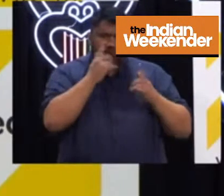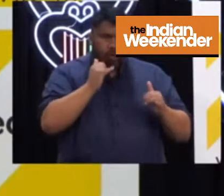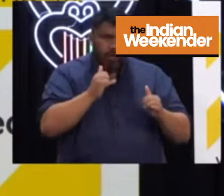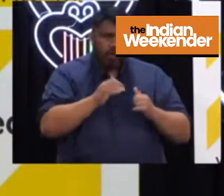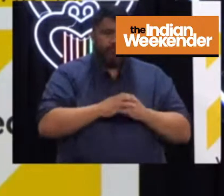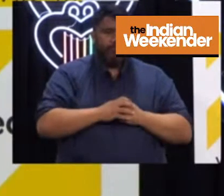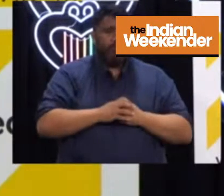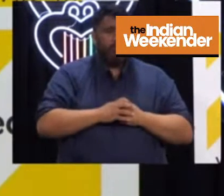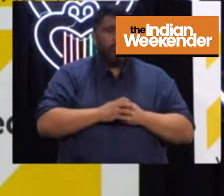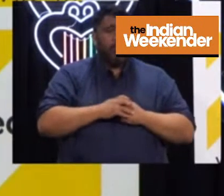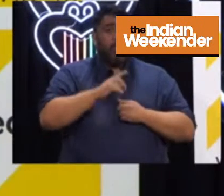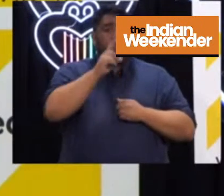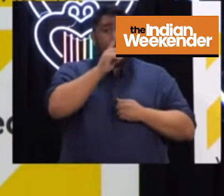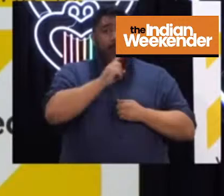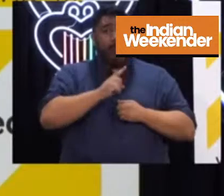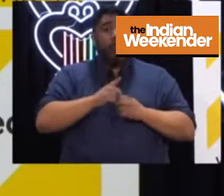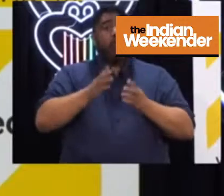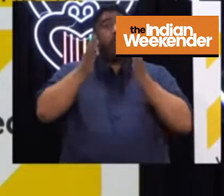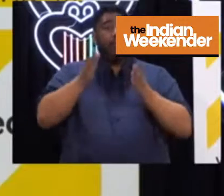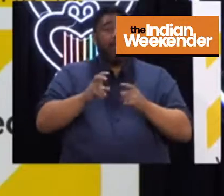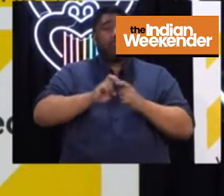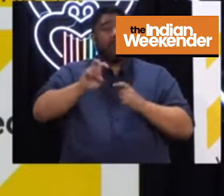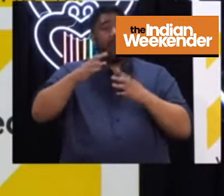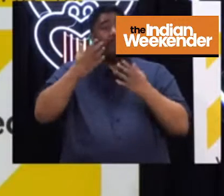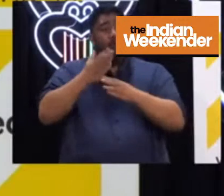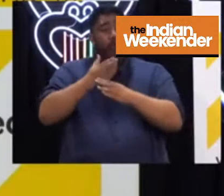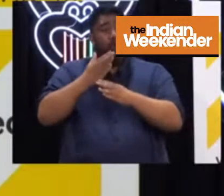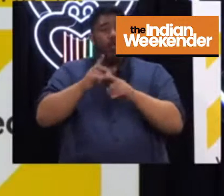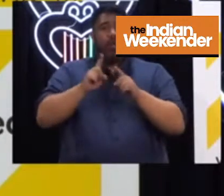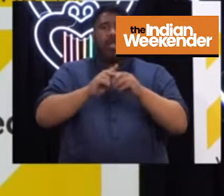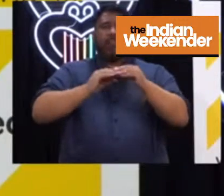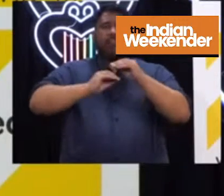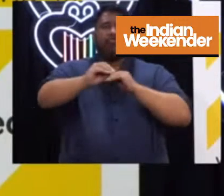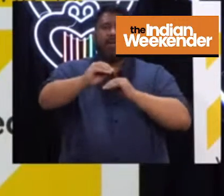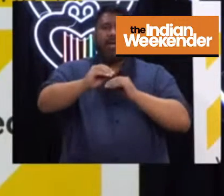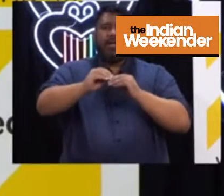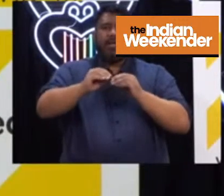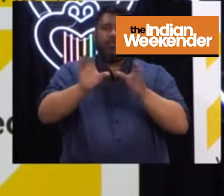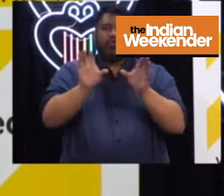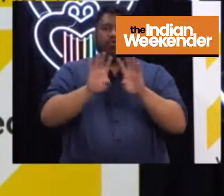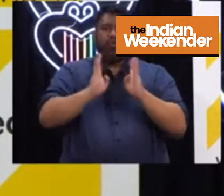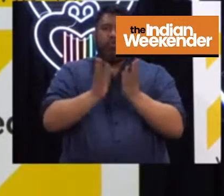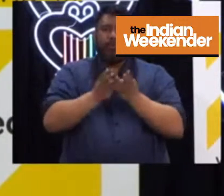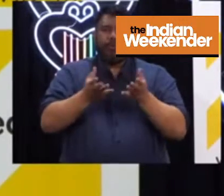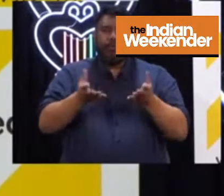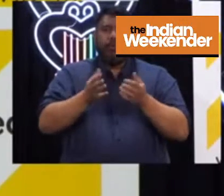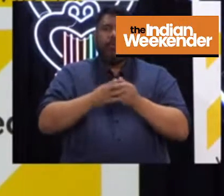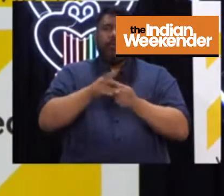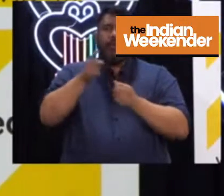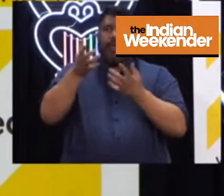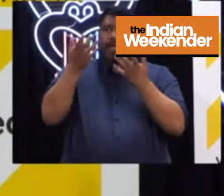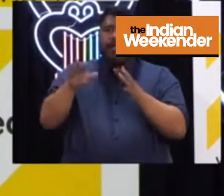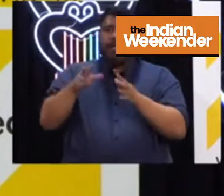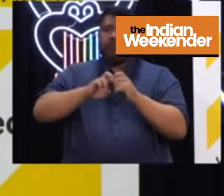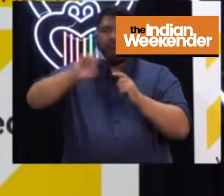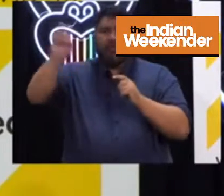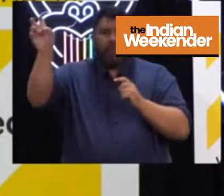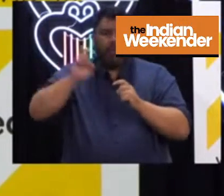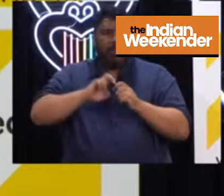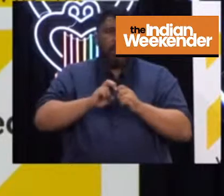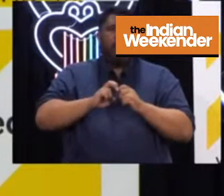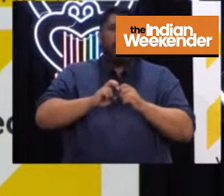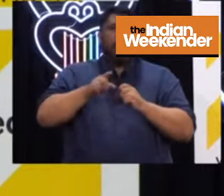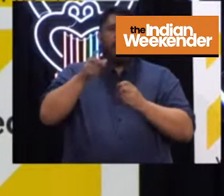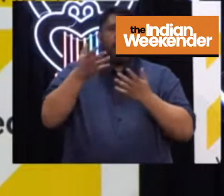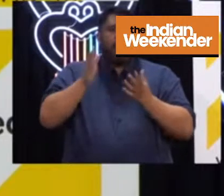of people who do have to travel for their work, trade delegations in particular, where they've already been travelled and have already experienced